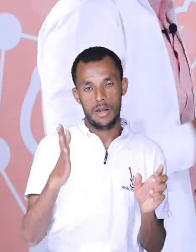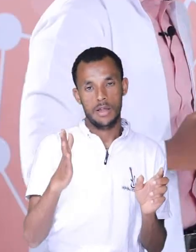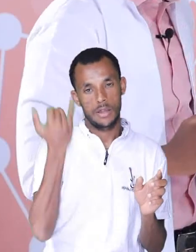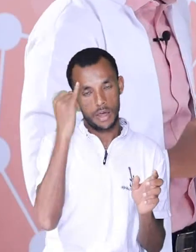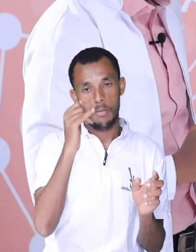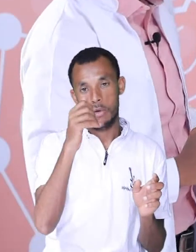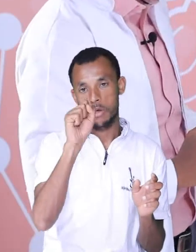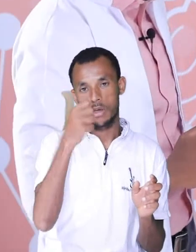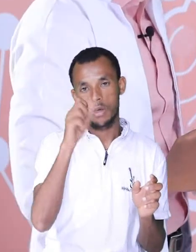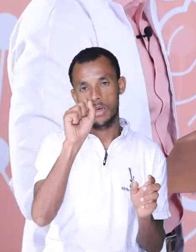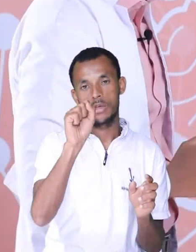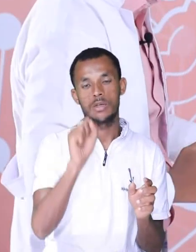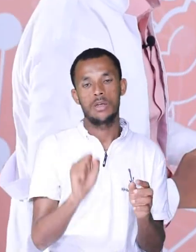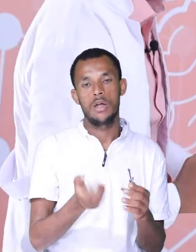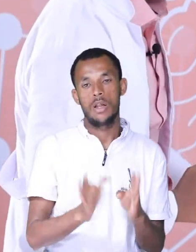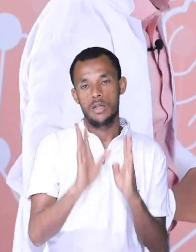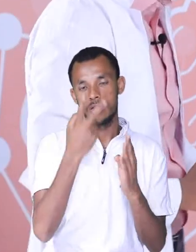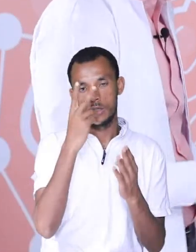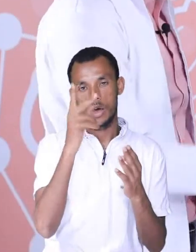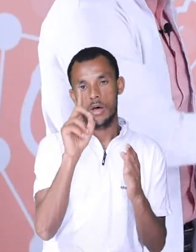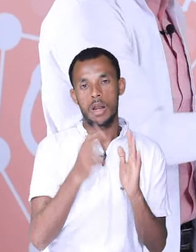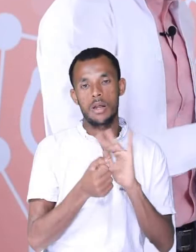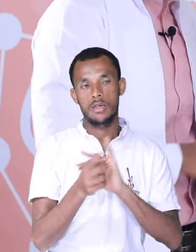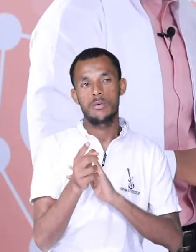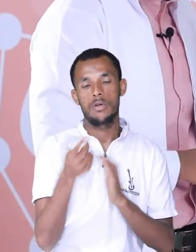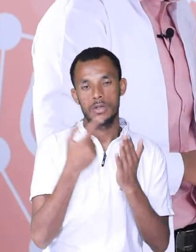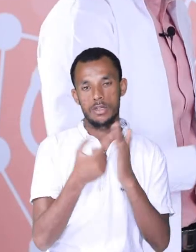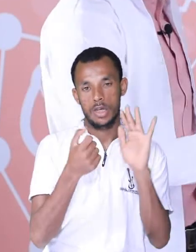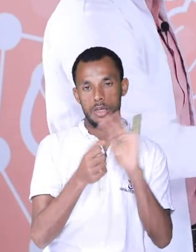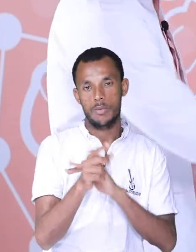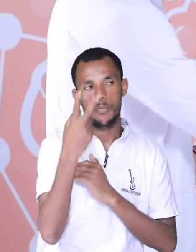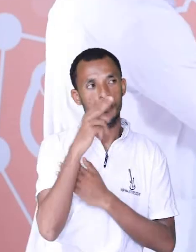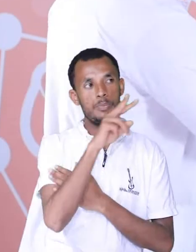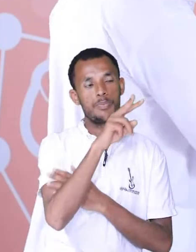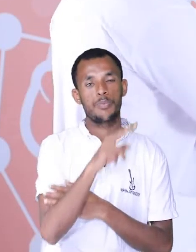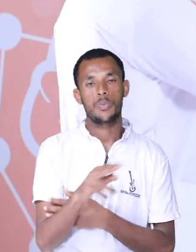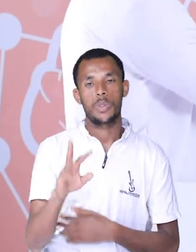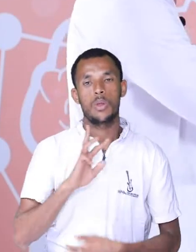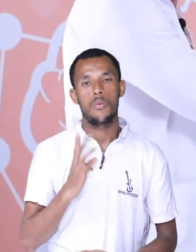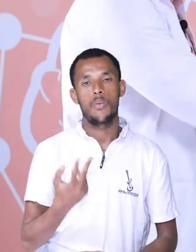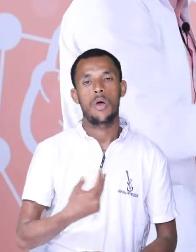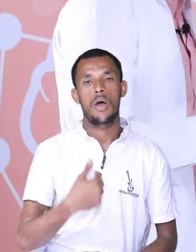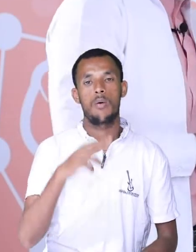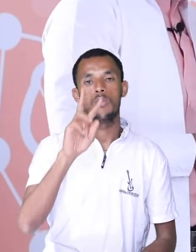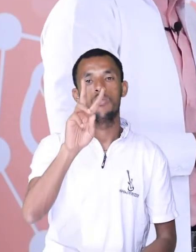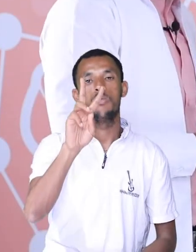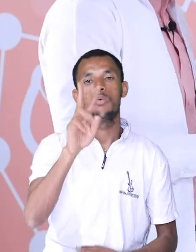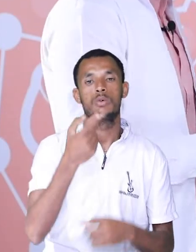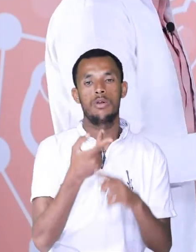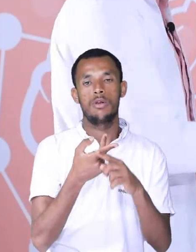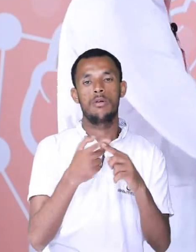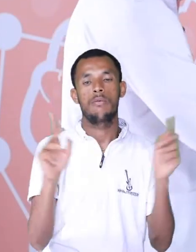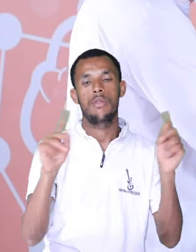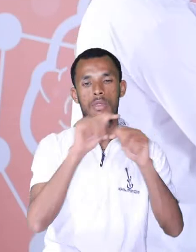To solve this, let's see an example. In this example, we have two different